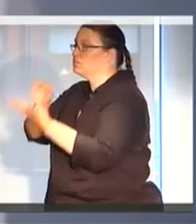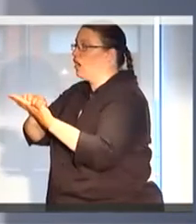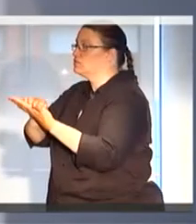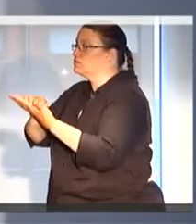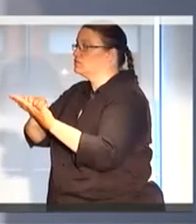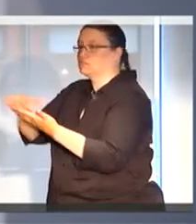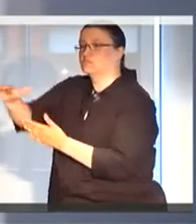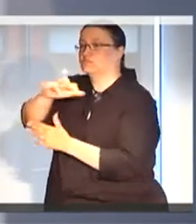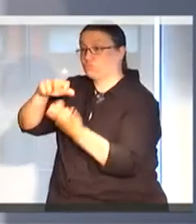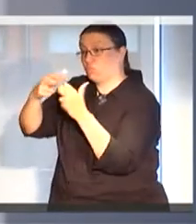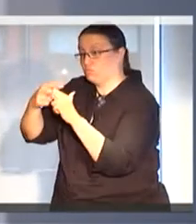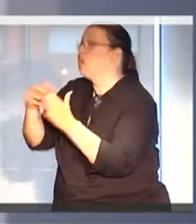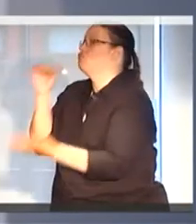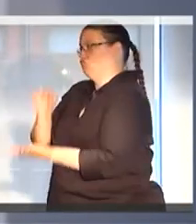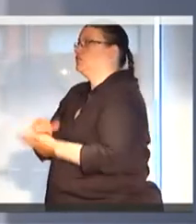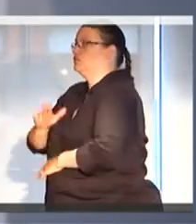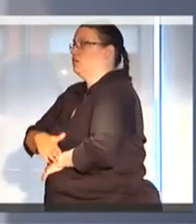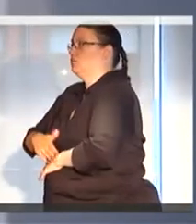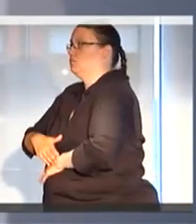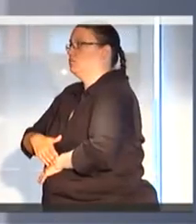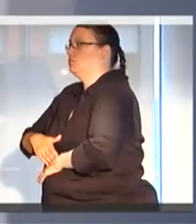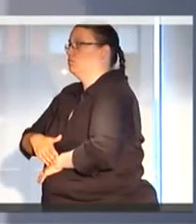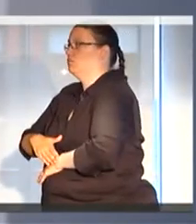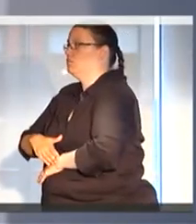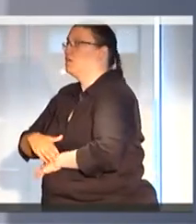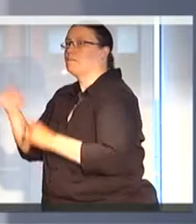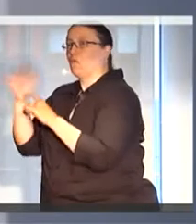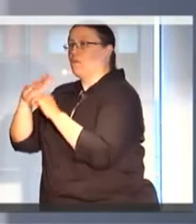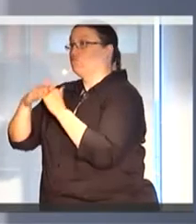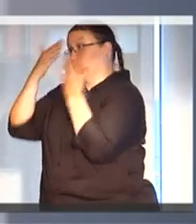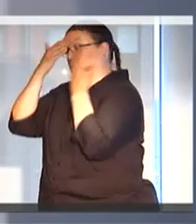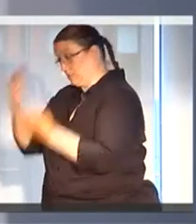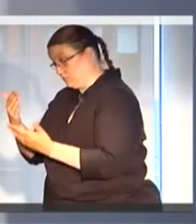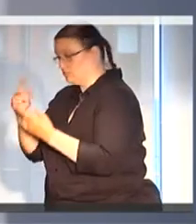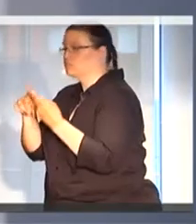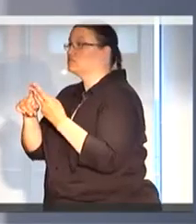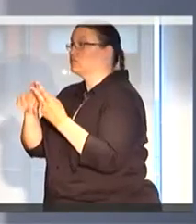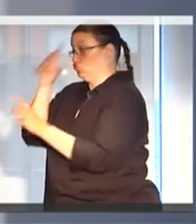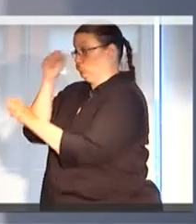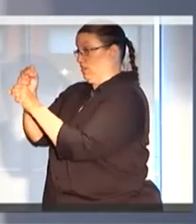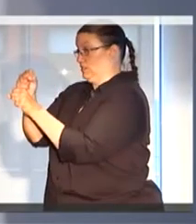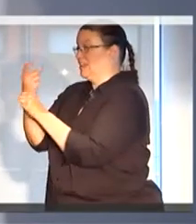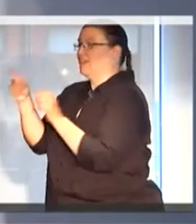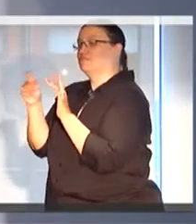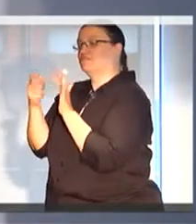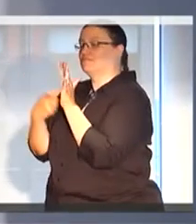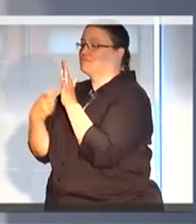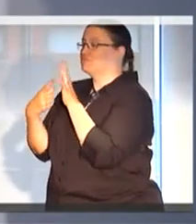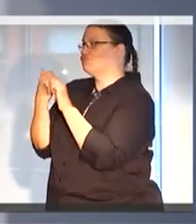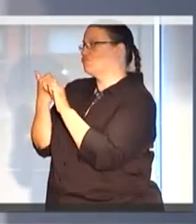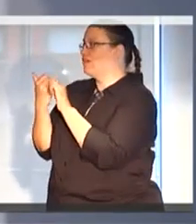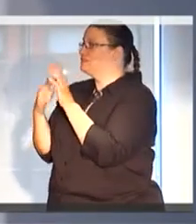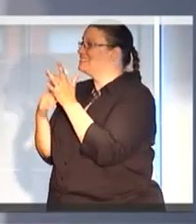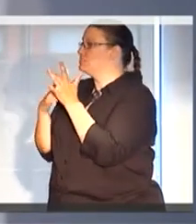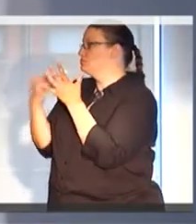So it goes to matters of respect, trust, I think pragmatism, and as Delius noted, I think far more